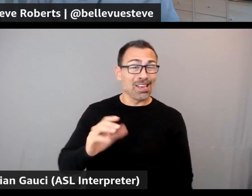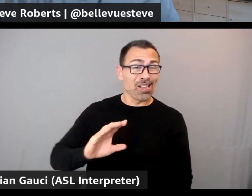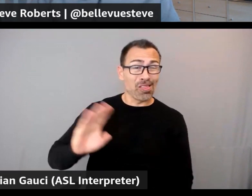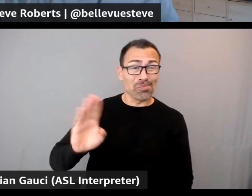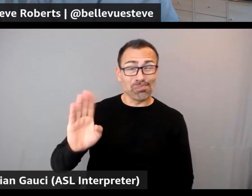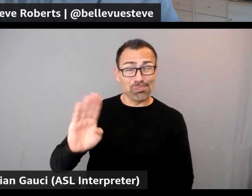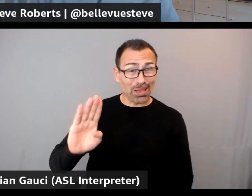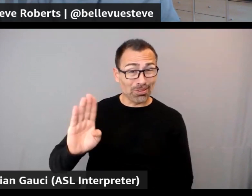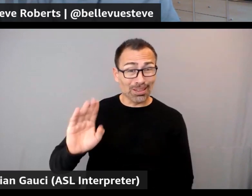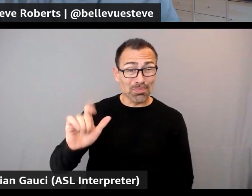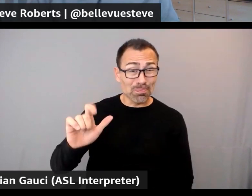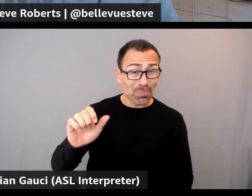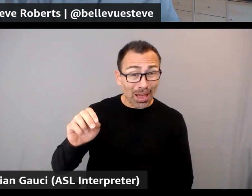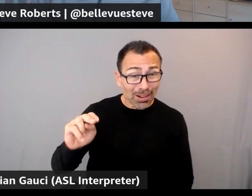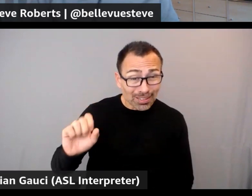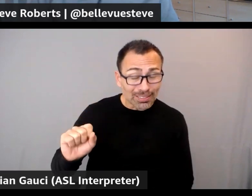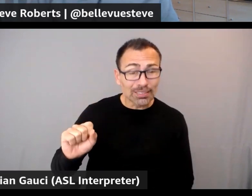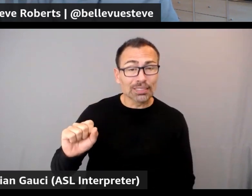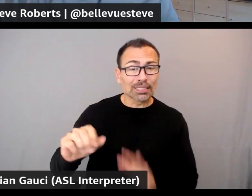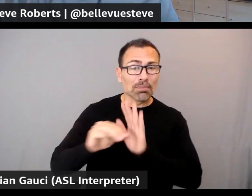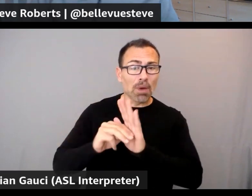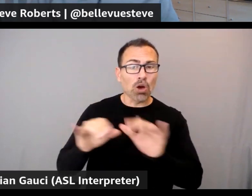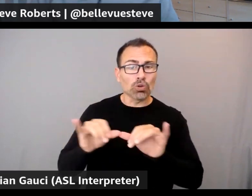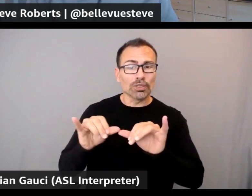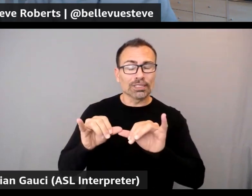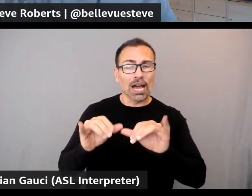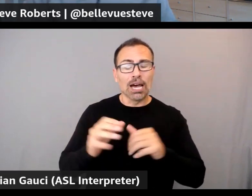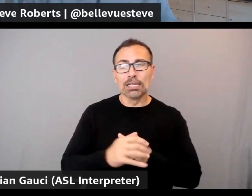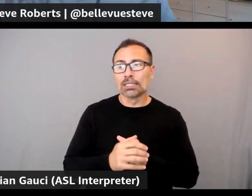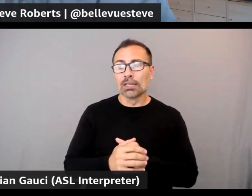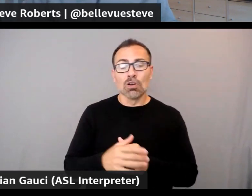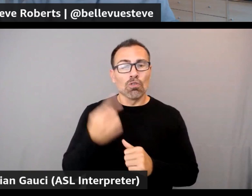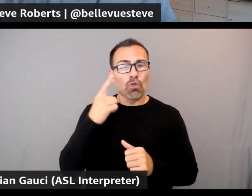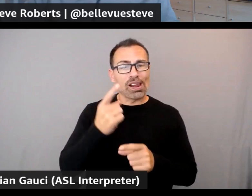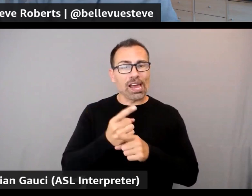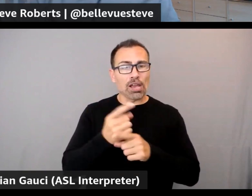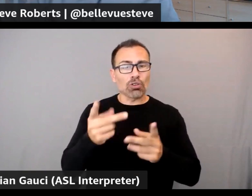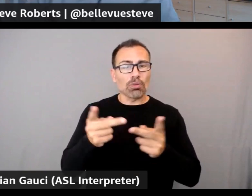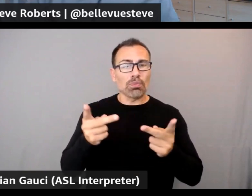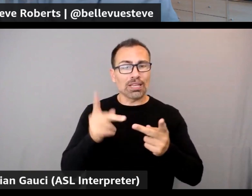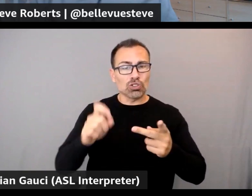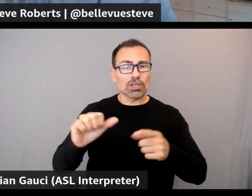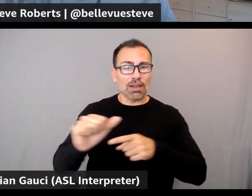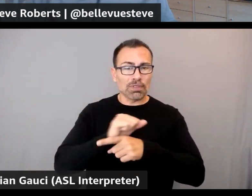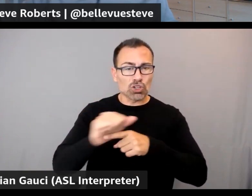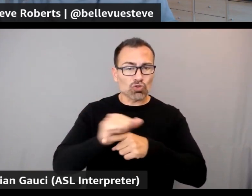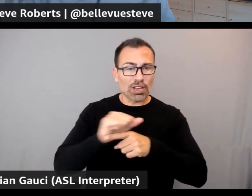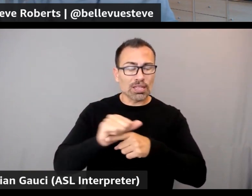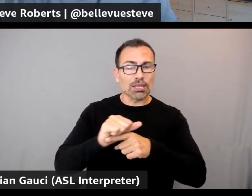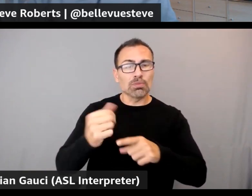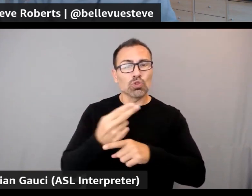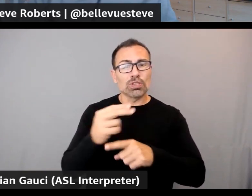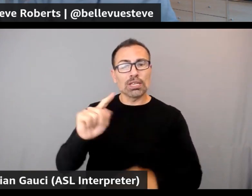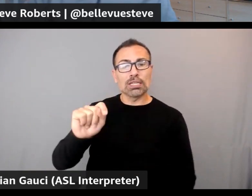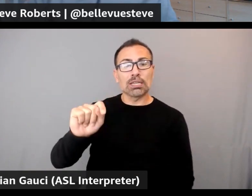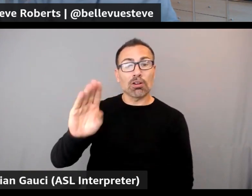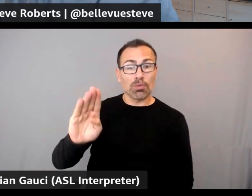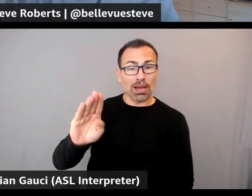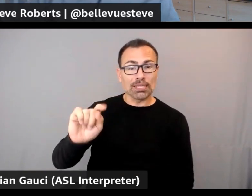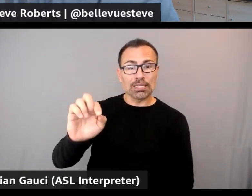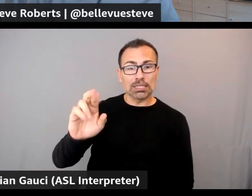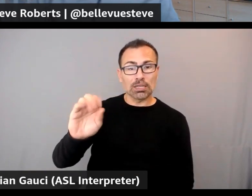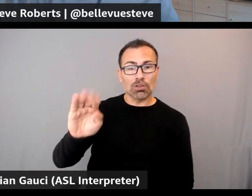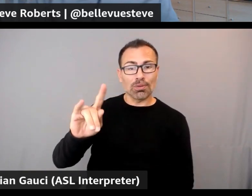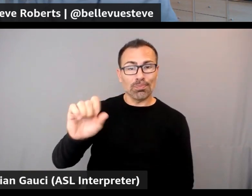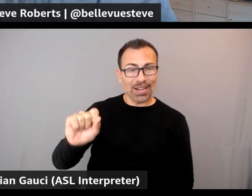model size. In order to get them into an accurate place, you need to train also on terabytes of data. So it's not something you complete